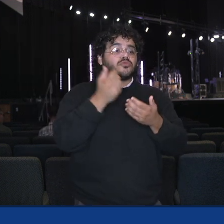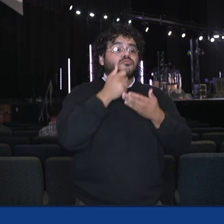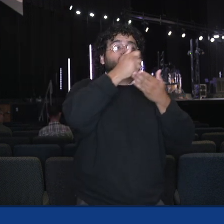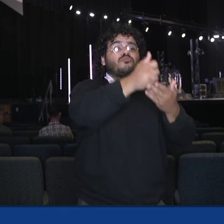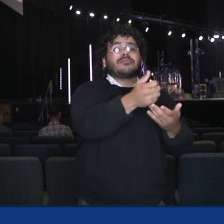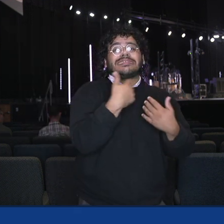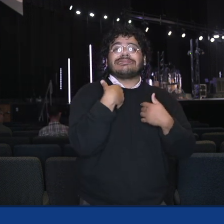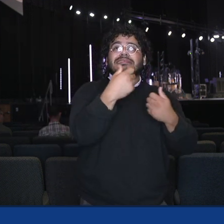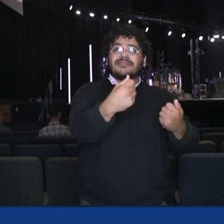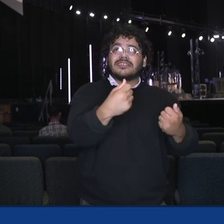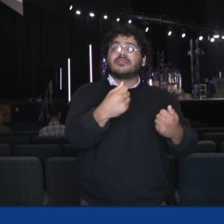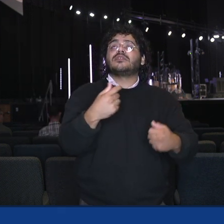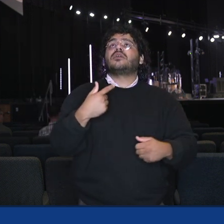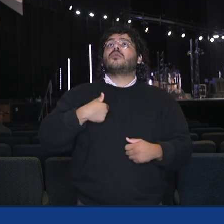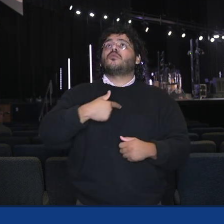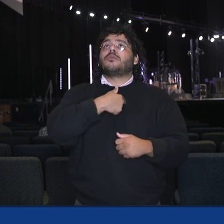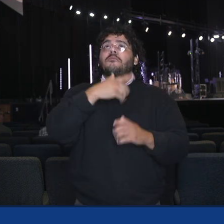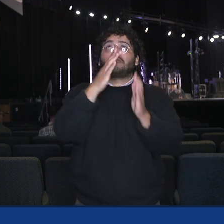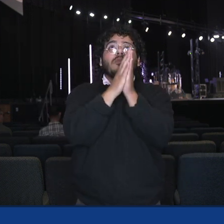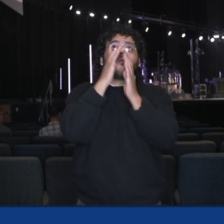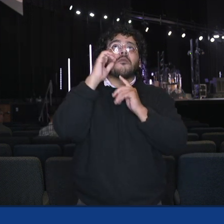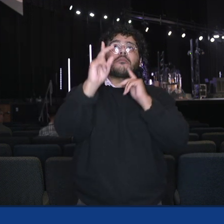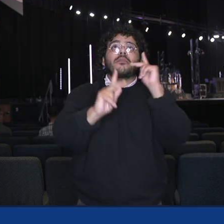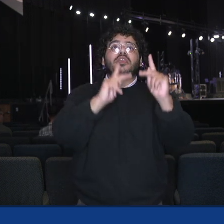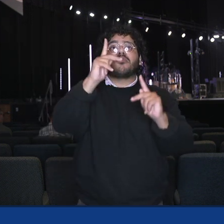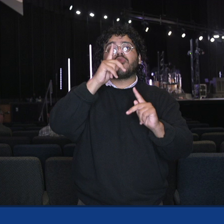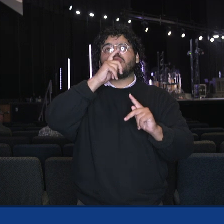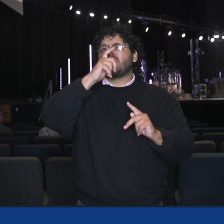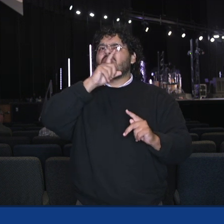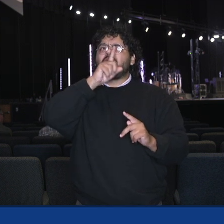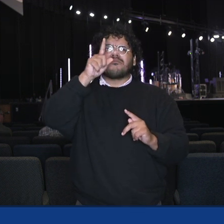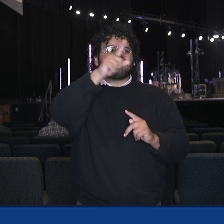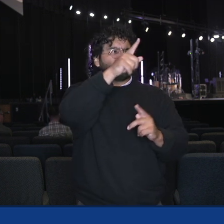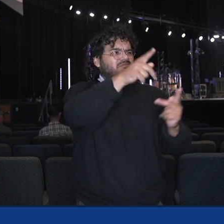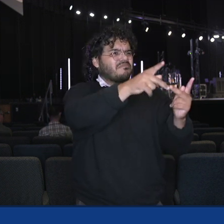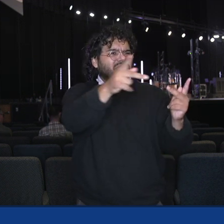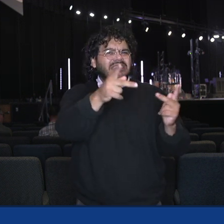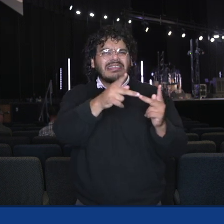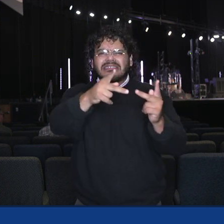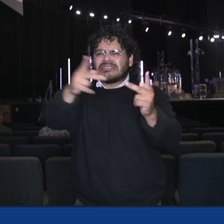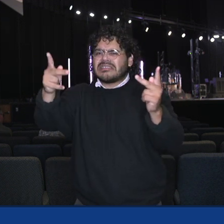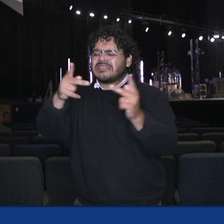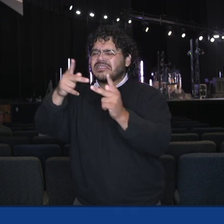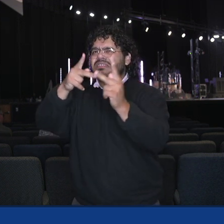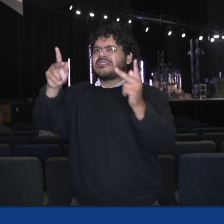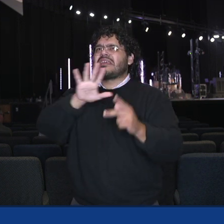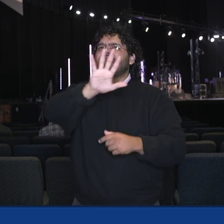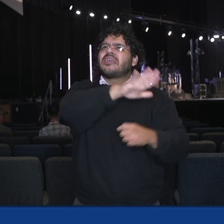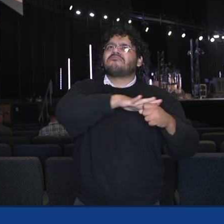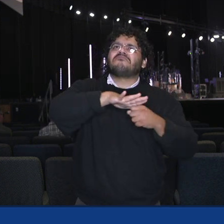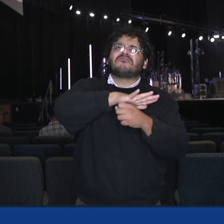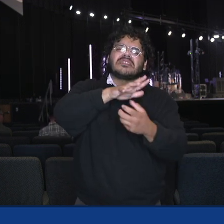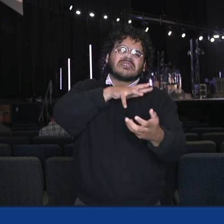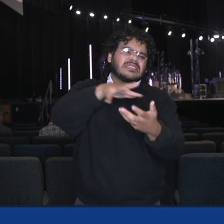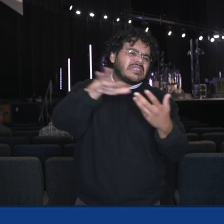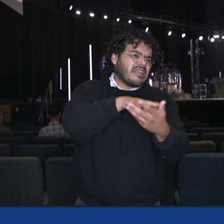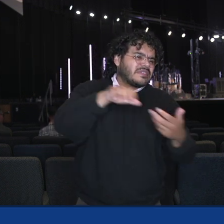God, we pray for folks in places that are just devastated for a myriad of reasons.